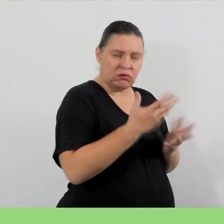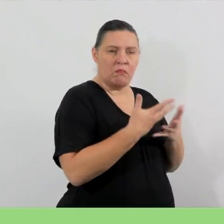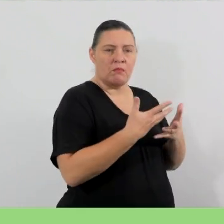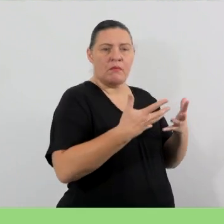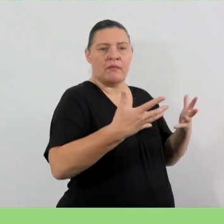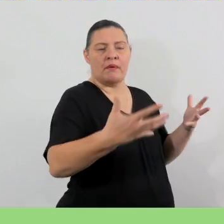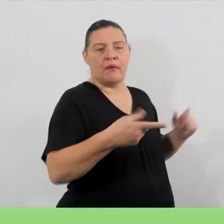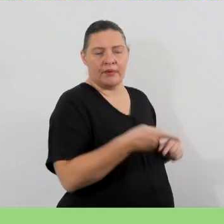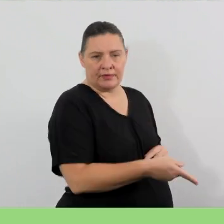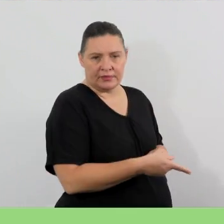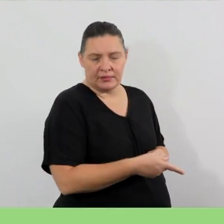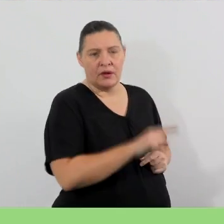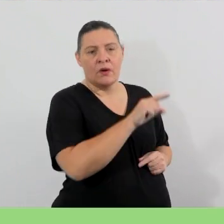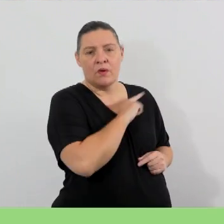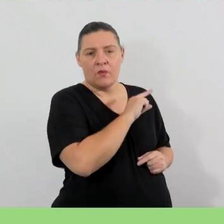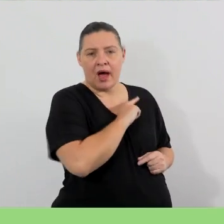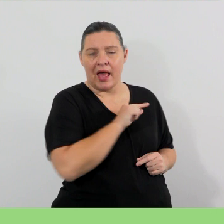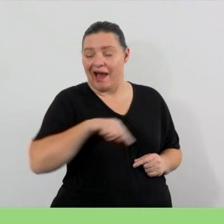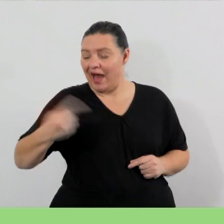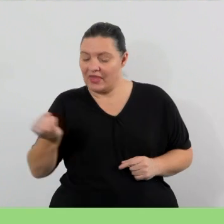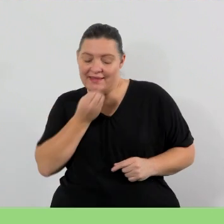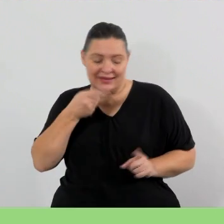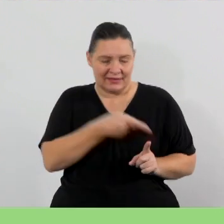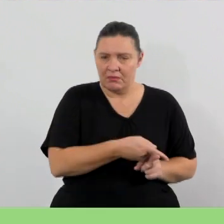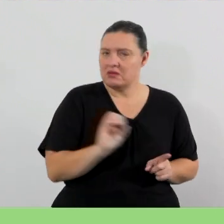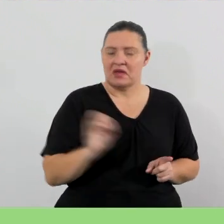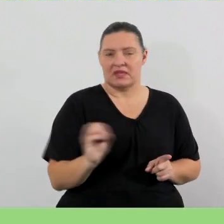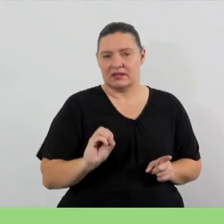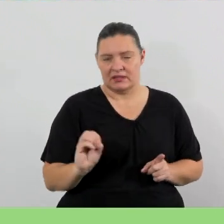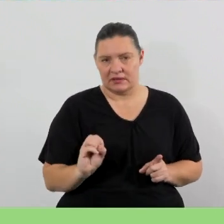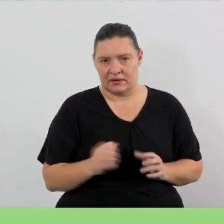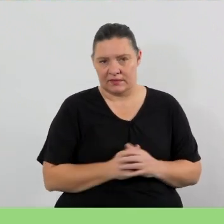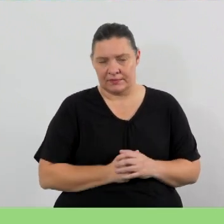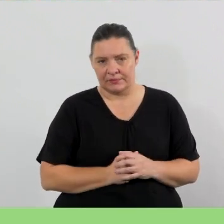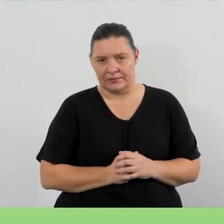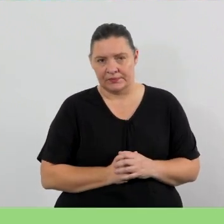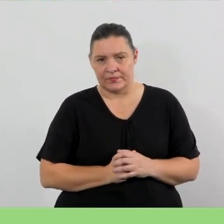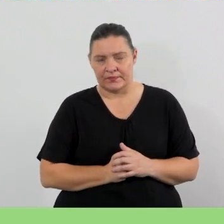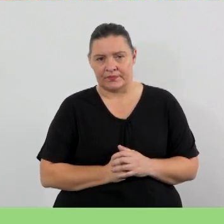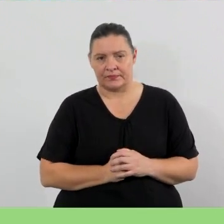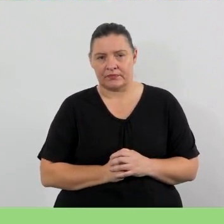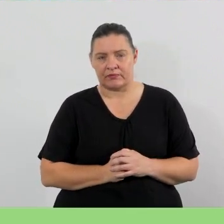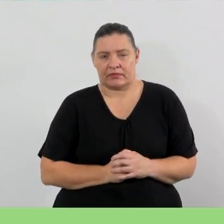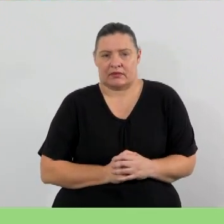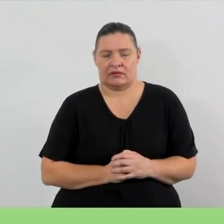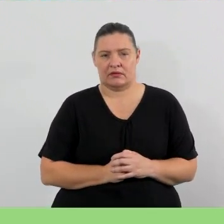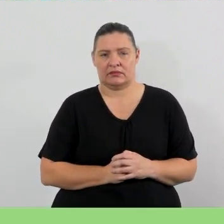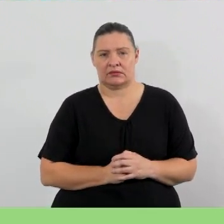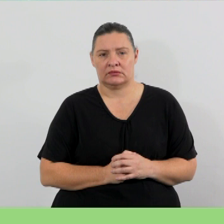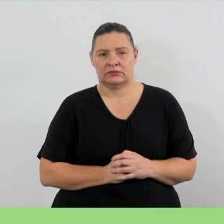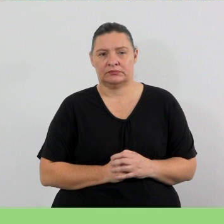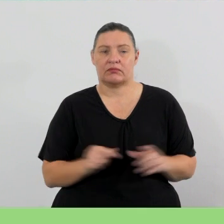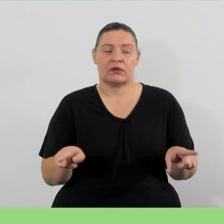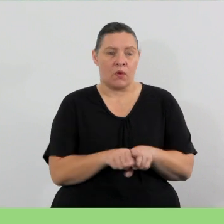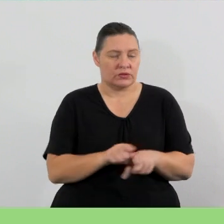will increase. Why? Because there are no organisms that are feeding on the producers, so they'll increase in number. And